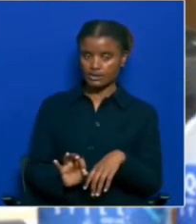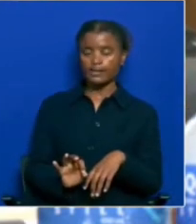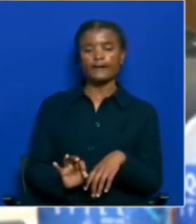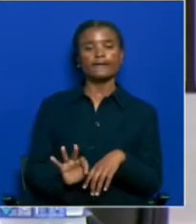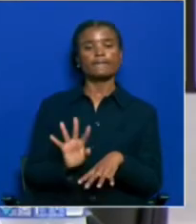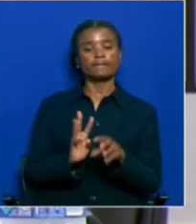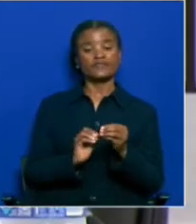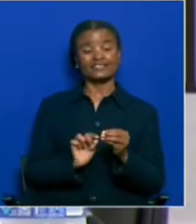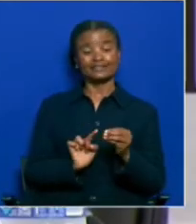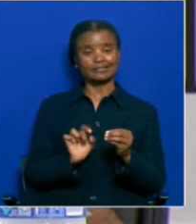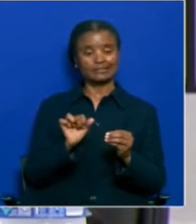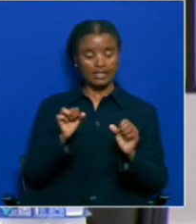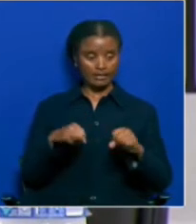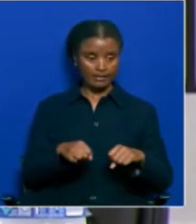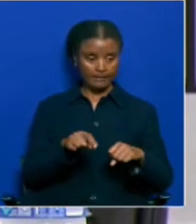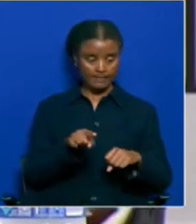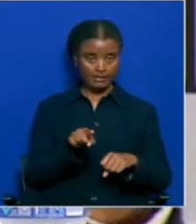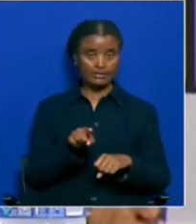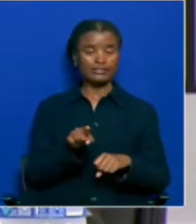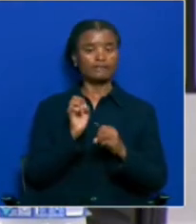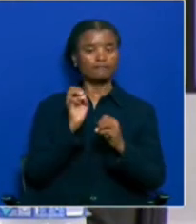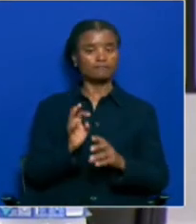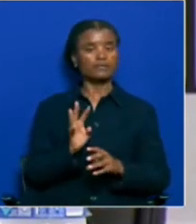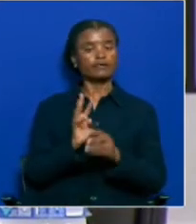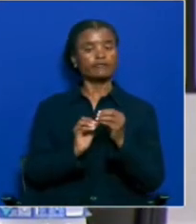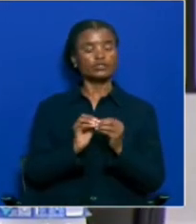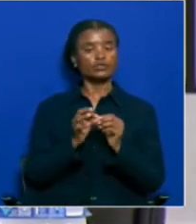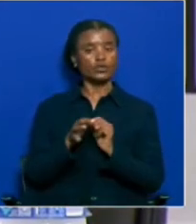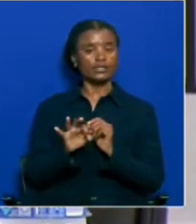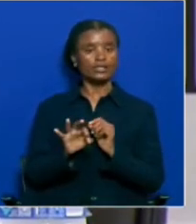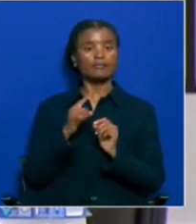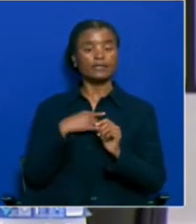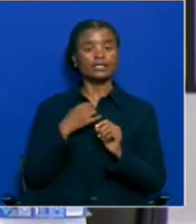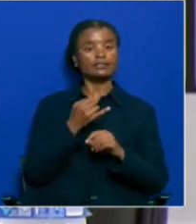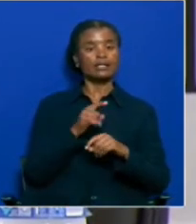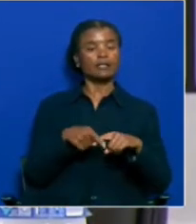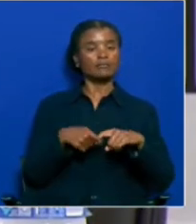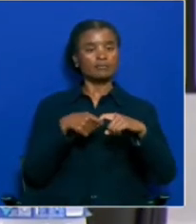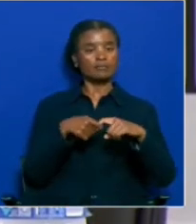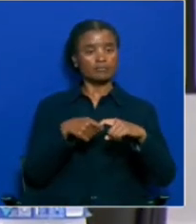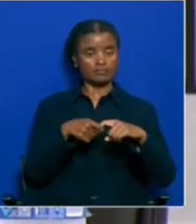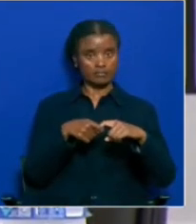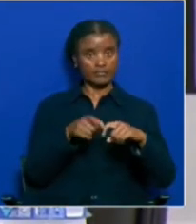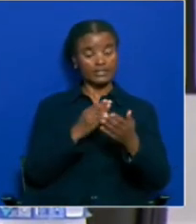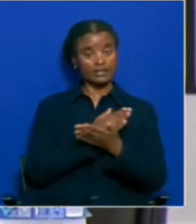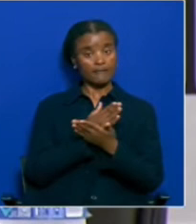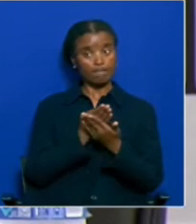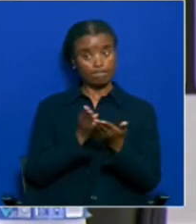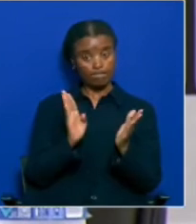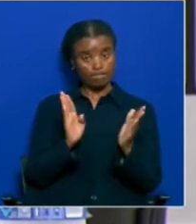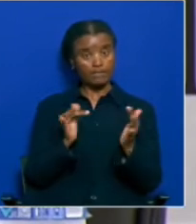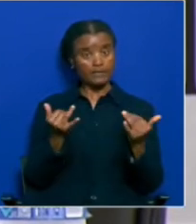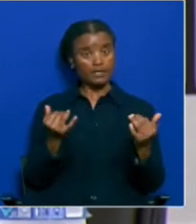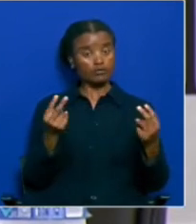correct that. And those that, because I'm still on suspension, those that are viewing, we need to engage on that